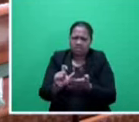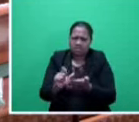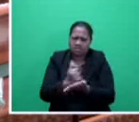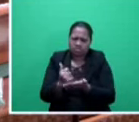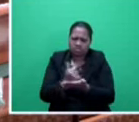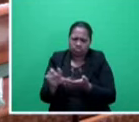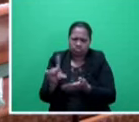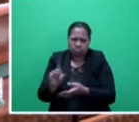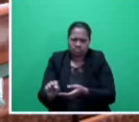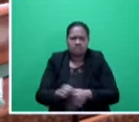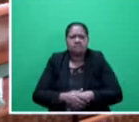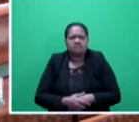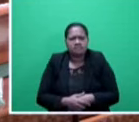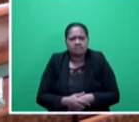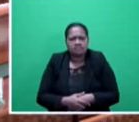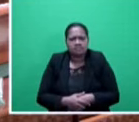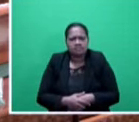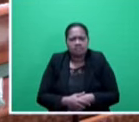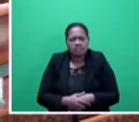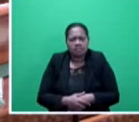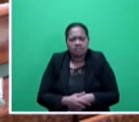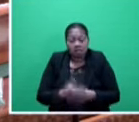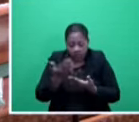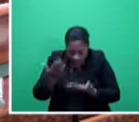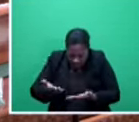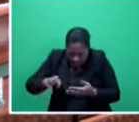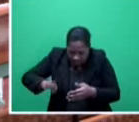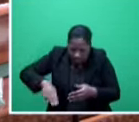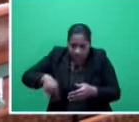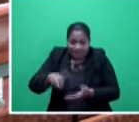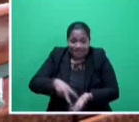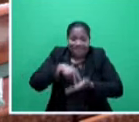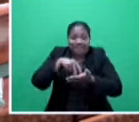take. Honourable members, under Standing Orders